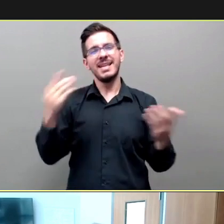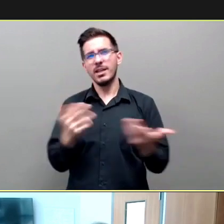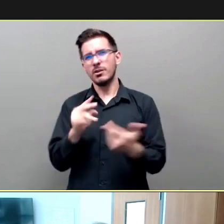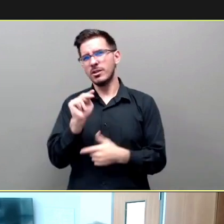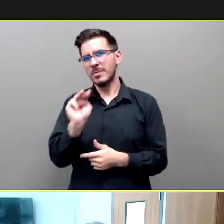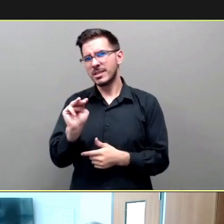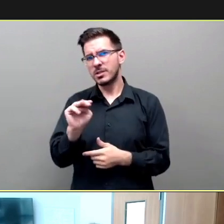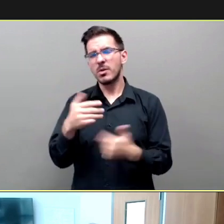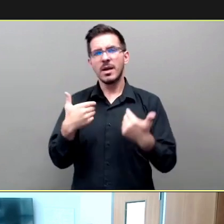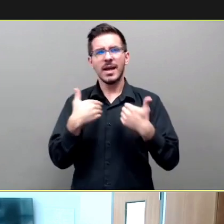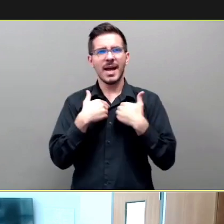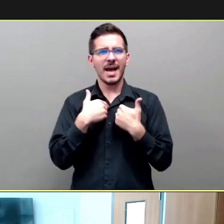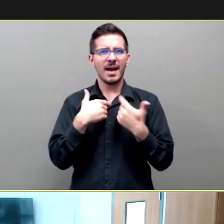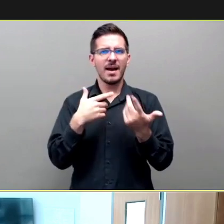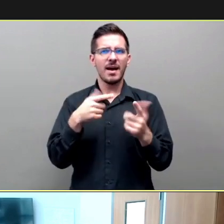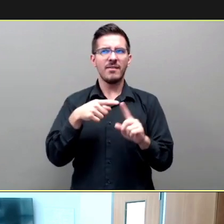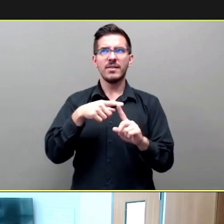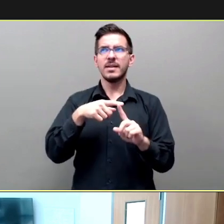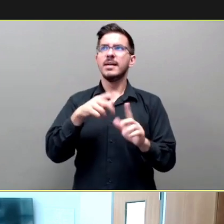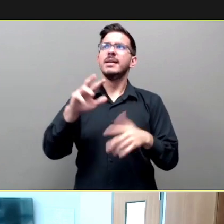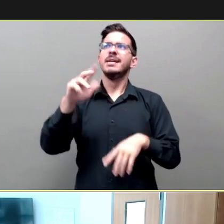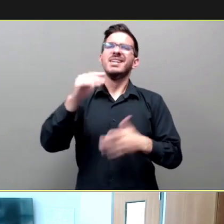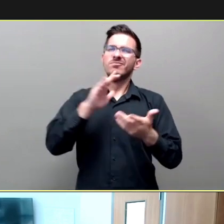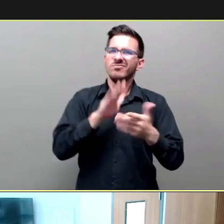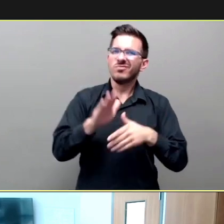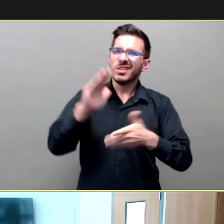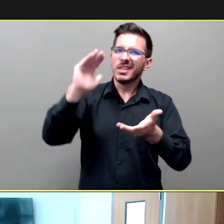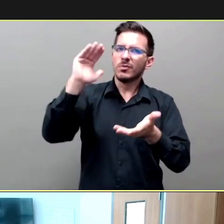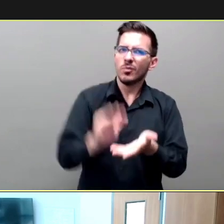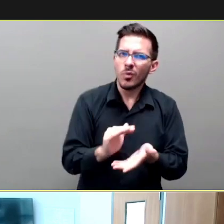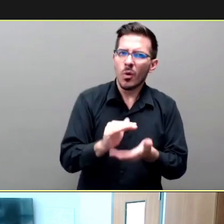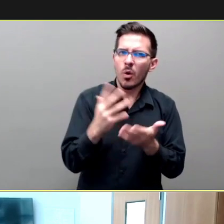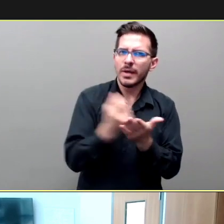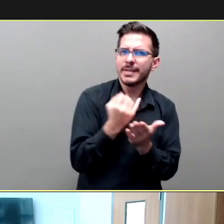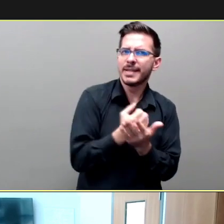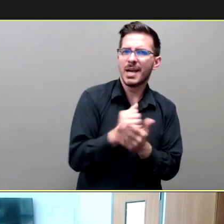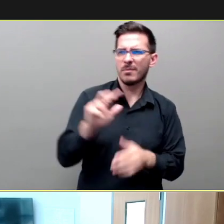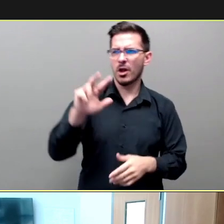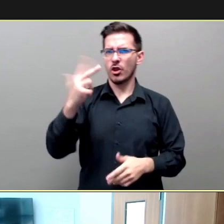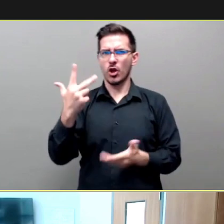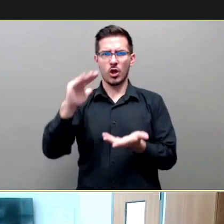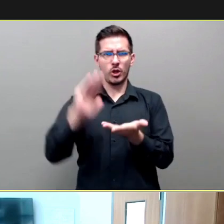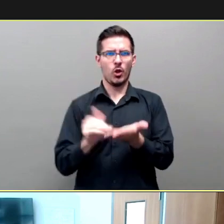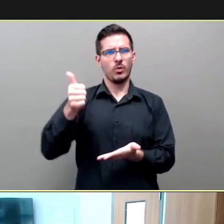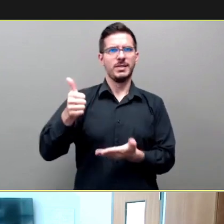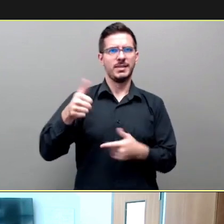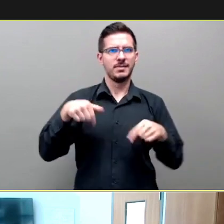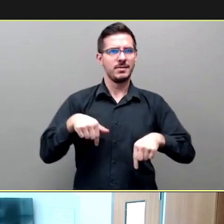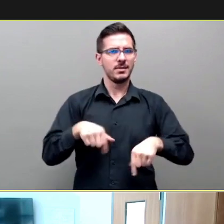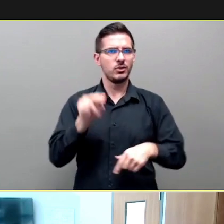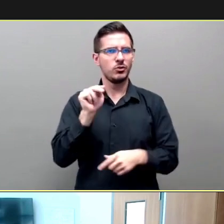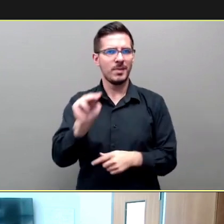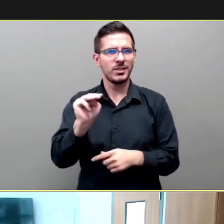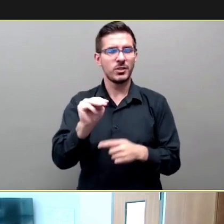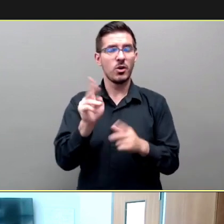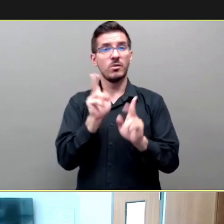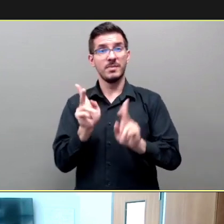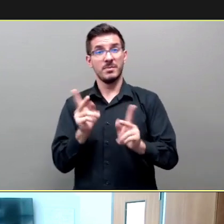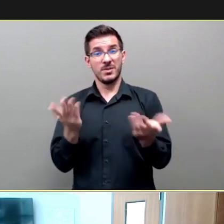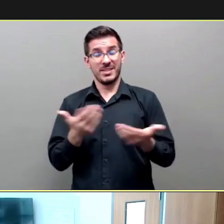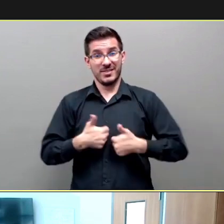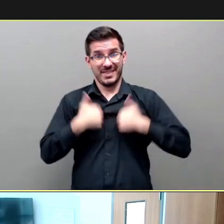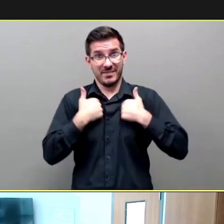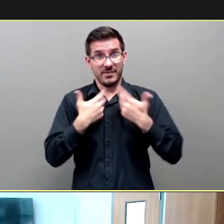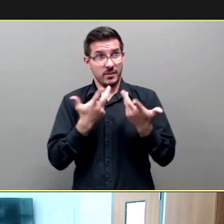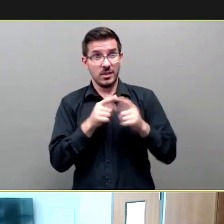the third lowest per capita income and low income people in New Mexico are so dependent